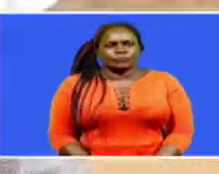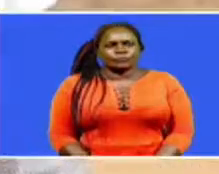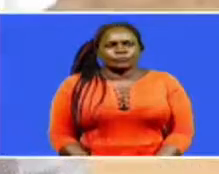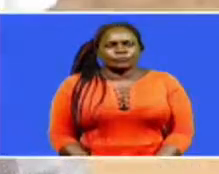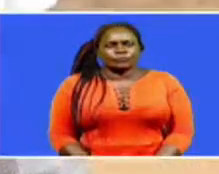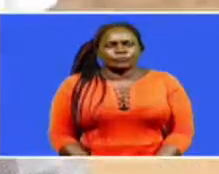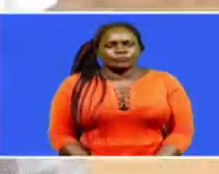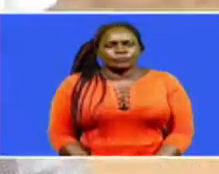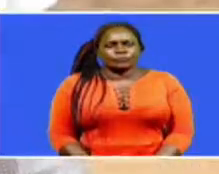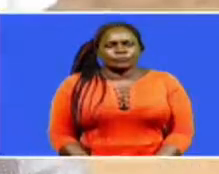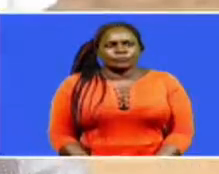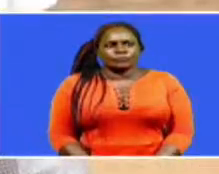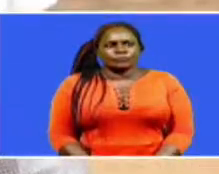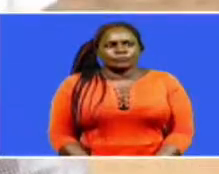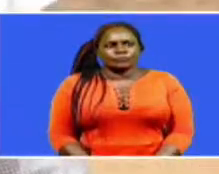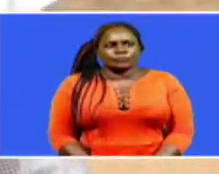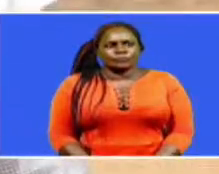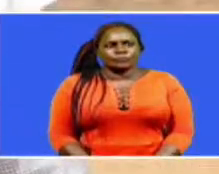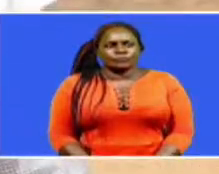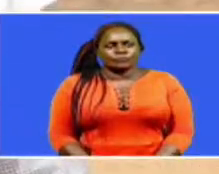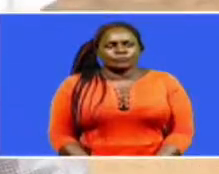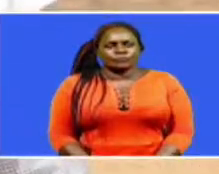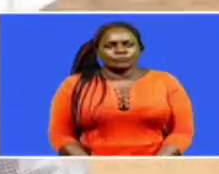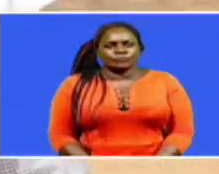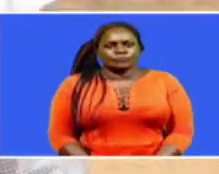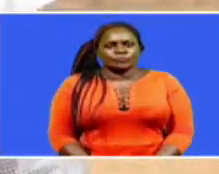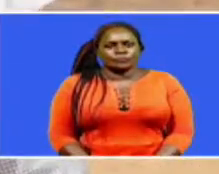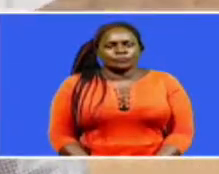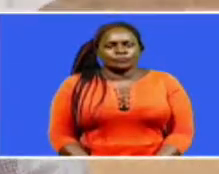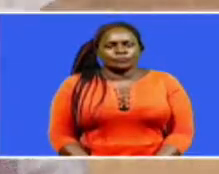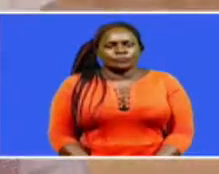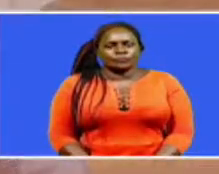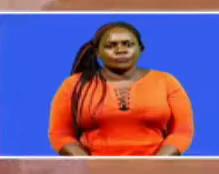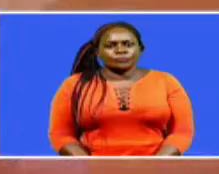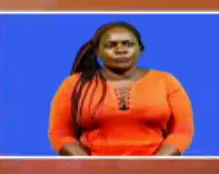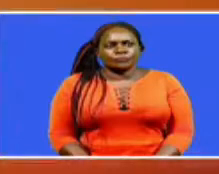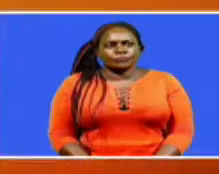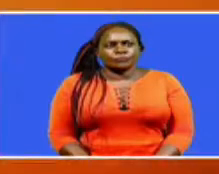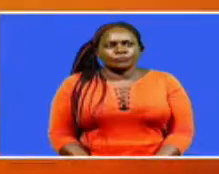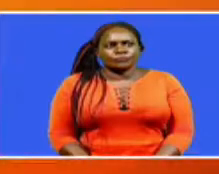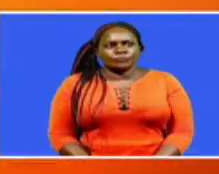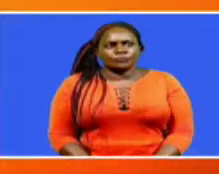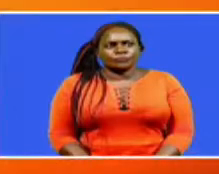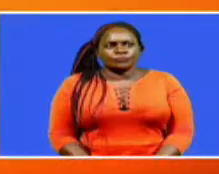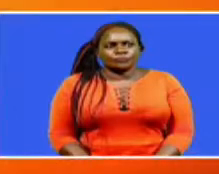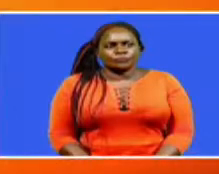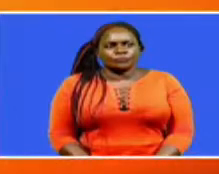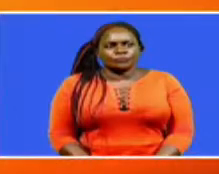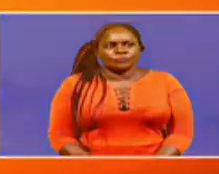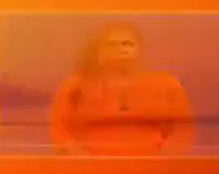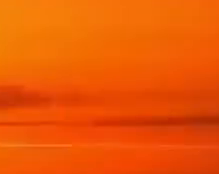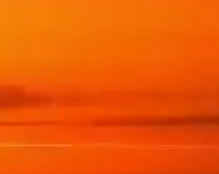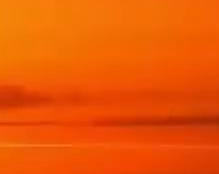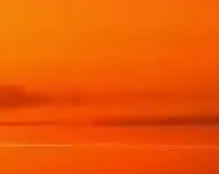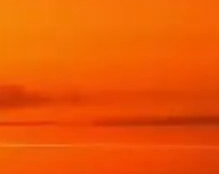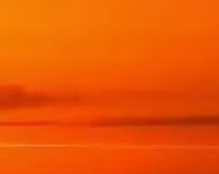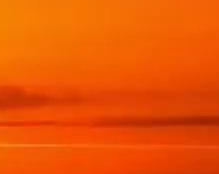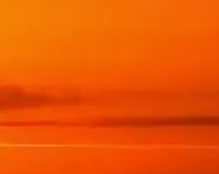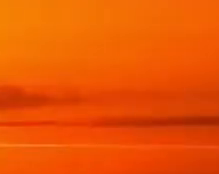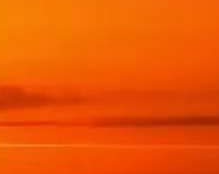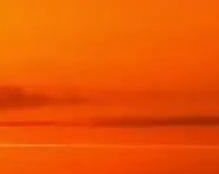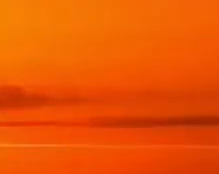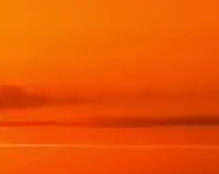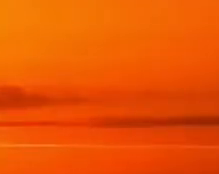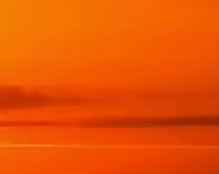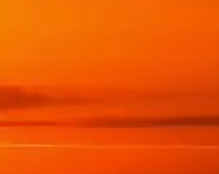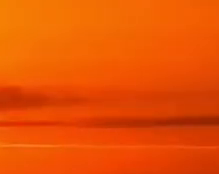Sasa chini ya miti hakuna kitu kitusaidia. Wala mambo ya Maslahi sisi hatutaki. Gable shimbir iyo galairba